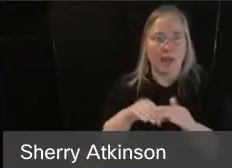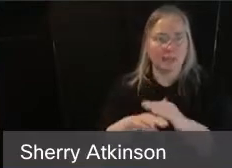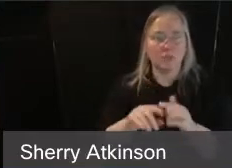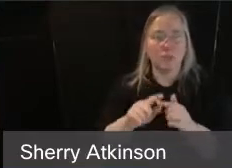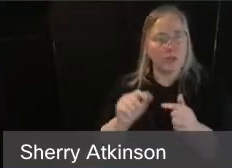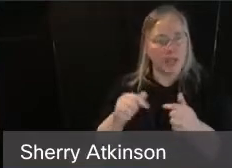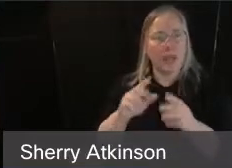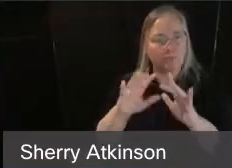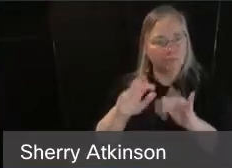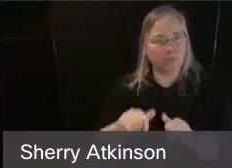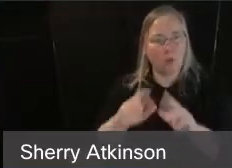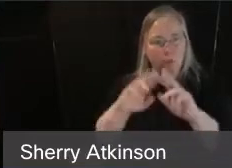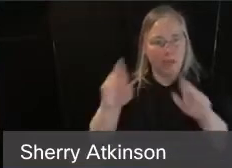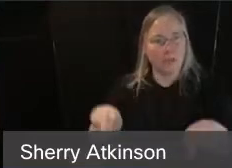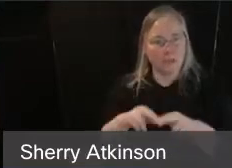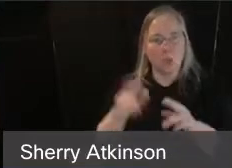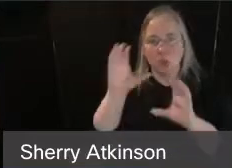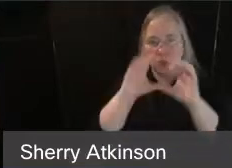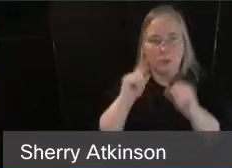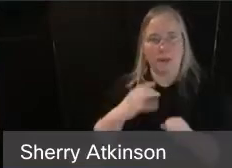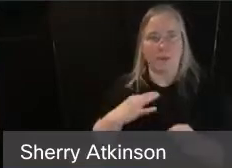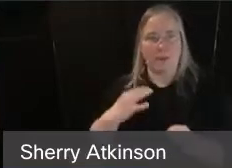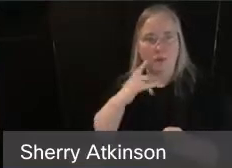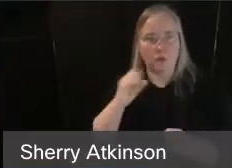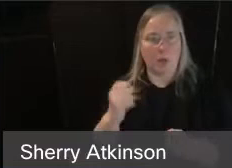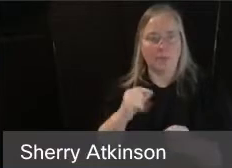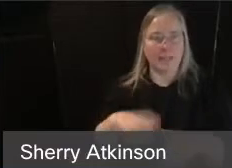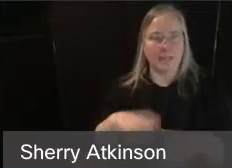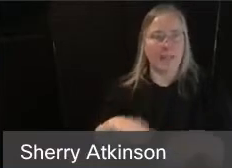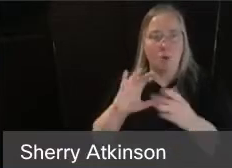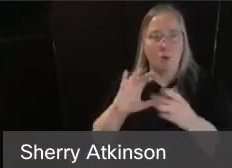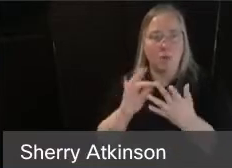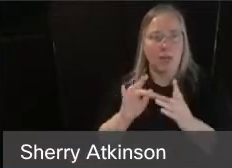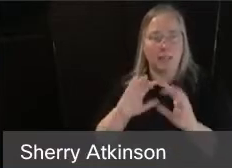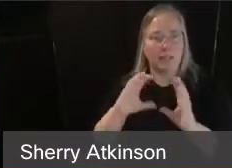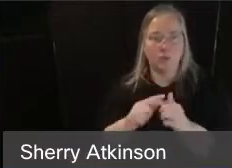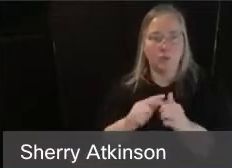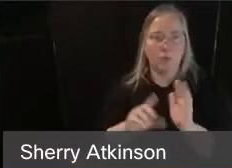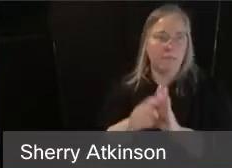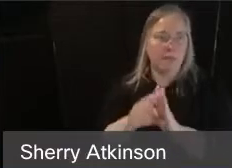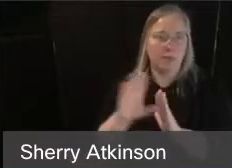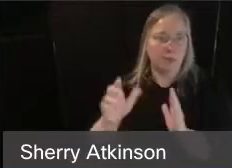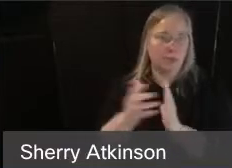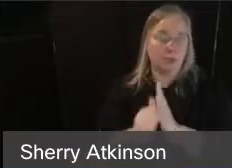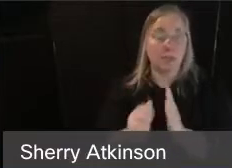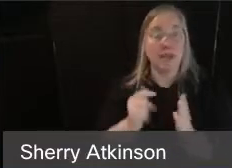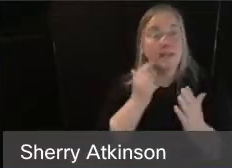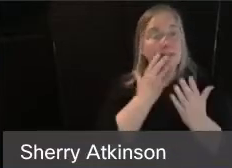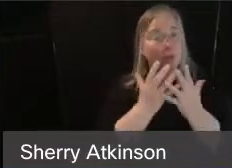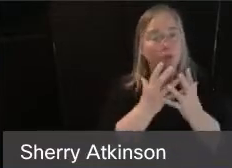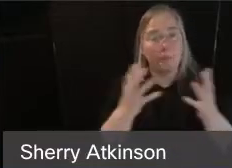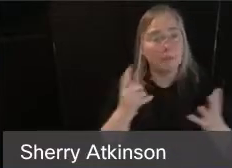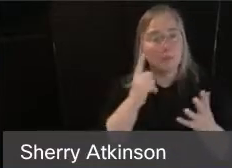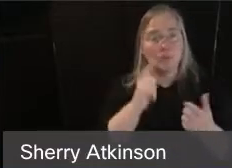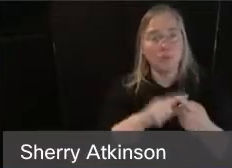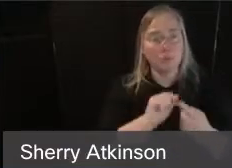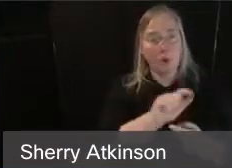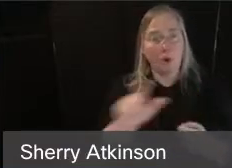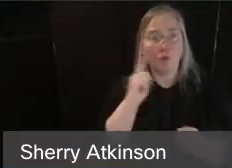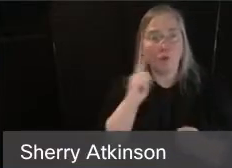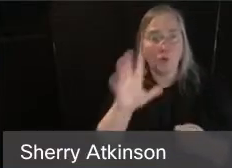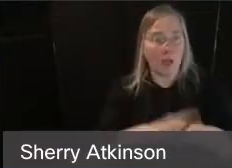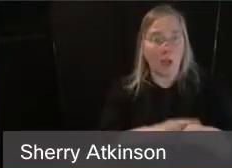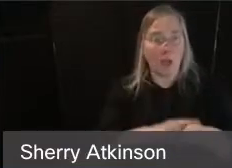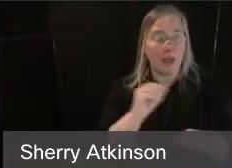jobs, and take online classes to build their skills. Thank you so very much for everyone for your time and for